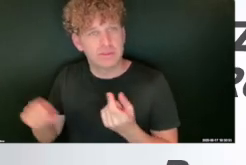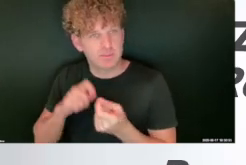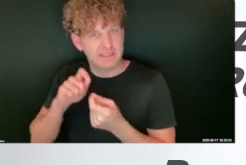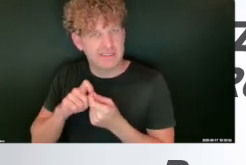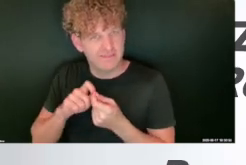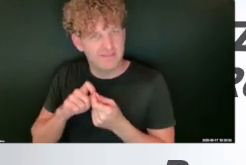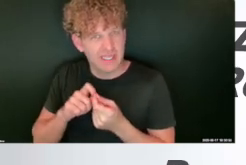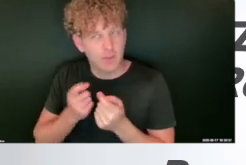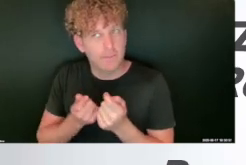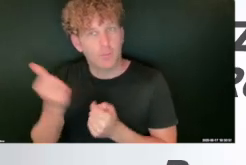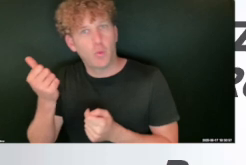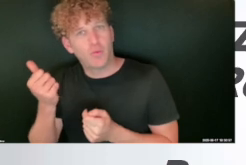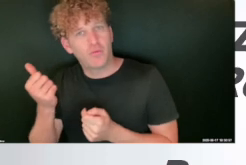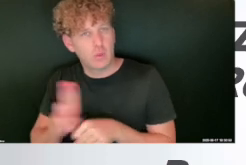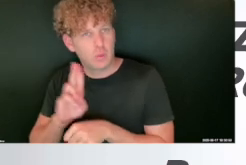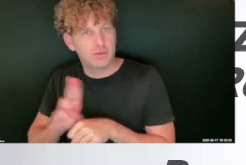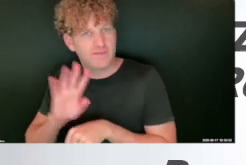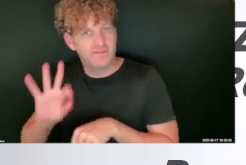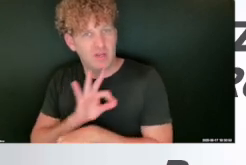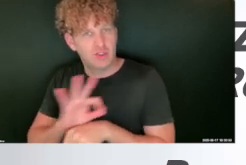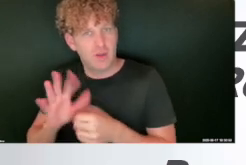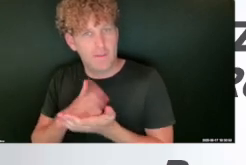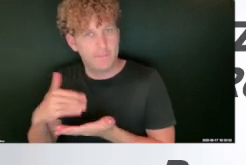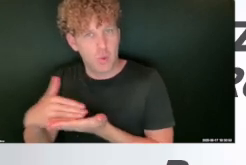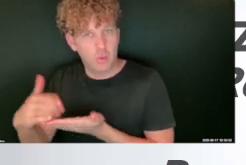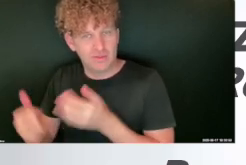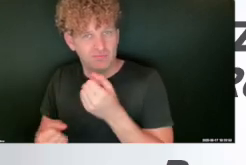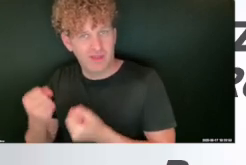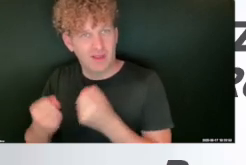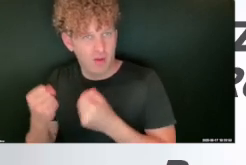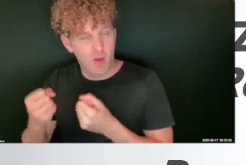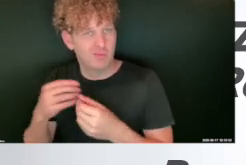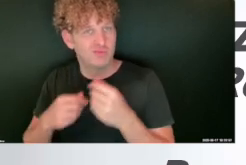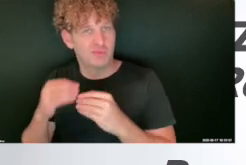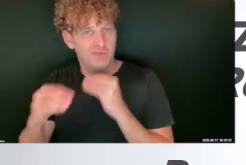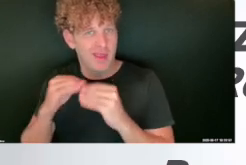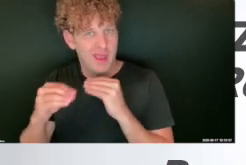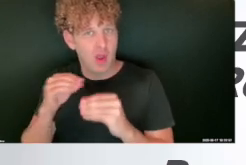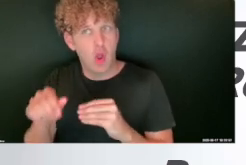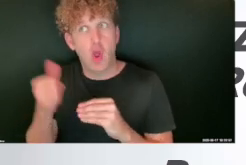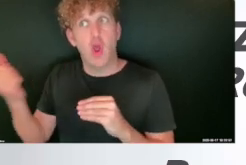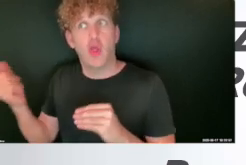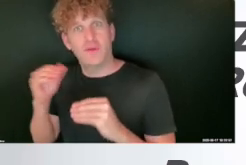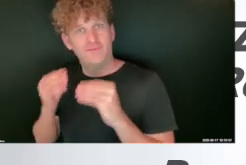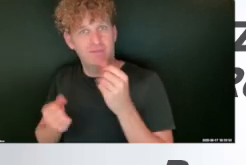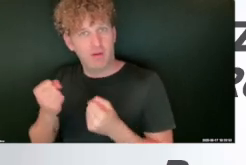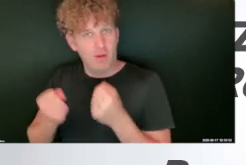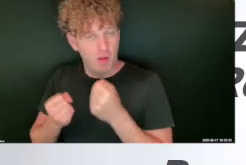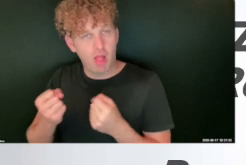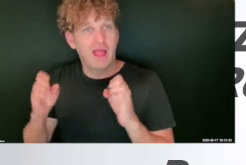Recycling is considered a last resort, and the program acknowledges the